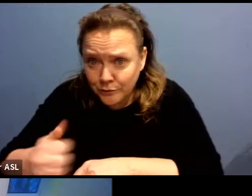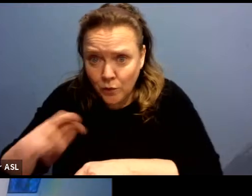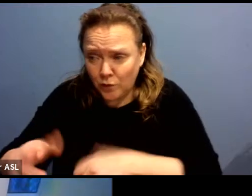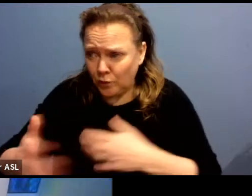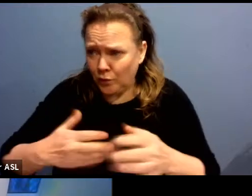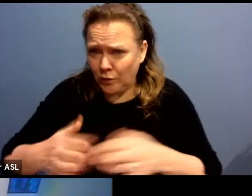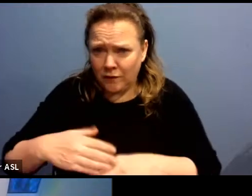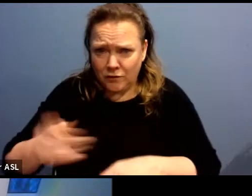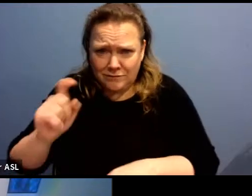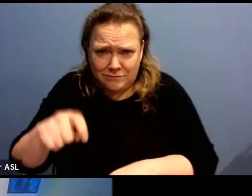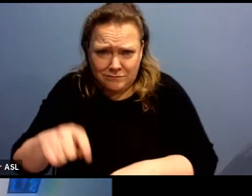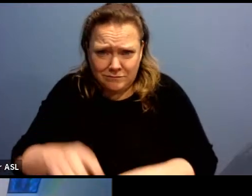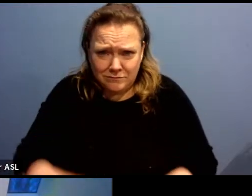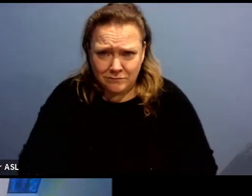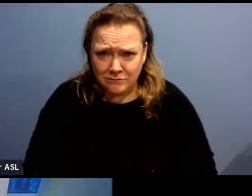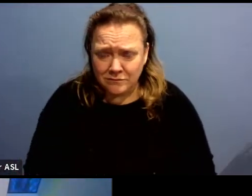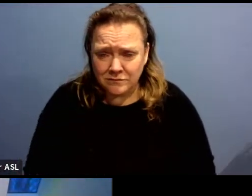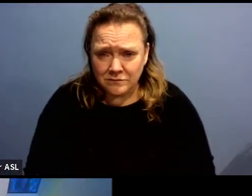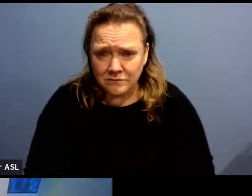lives.